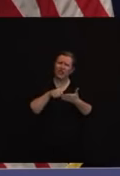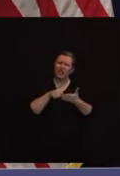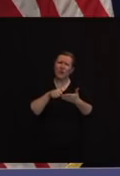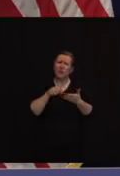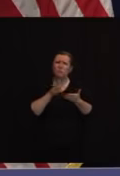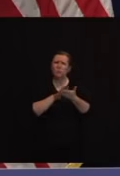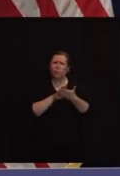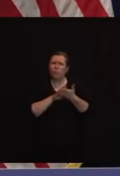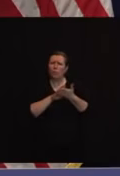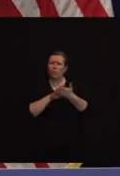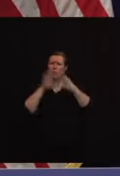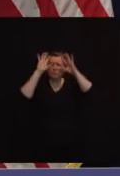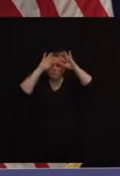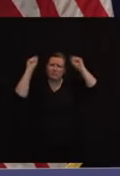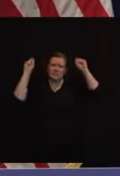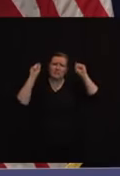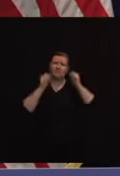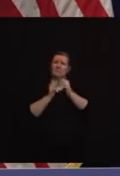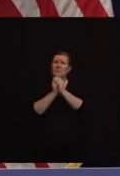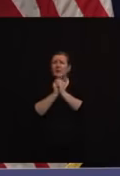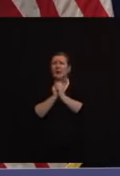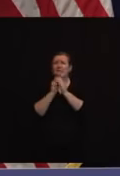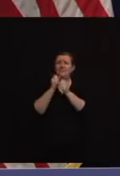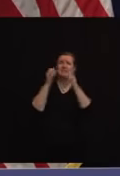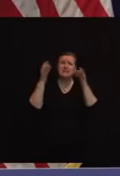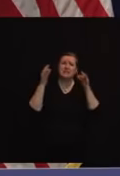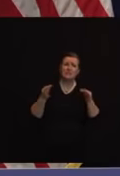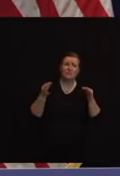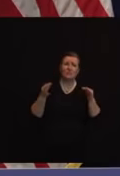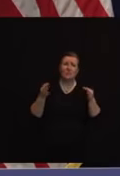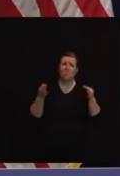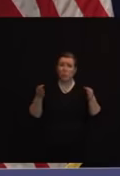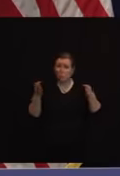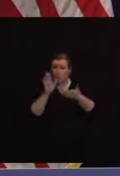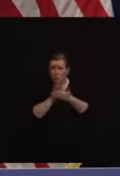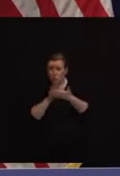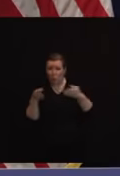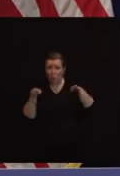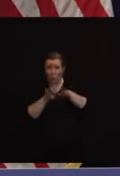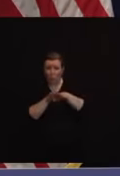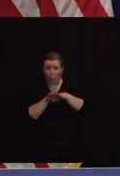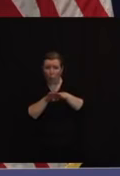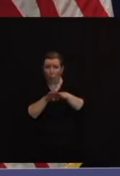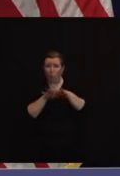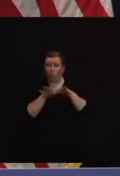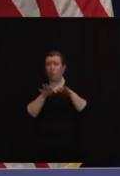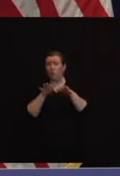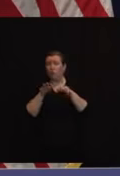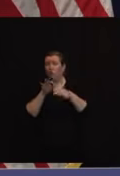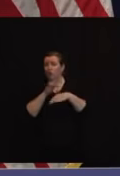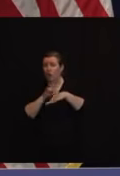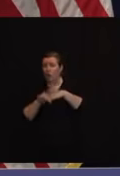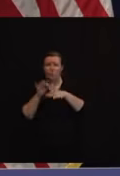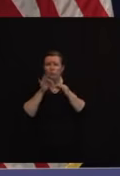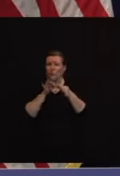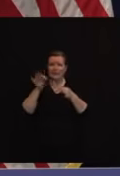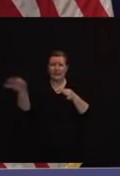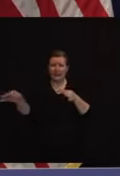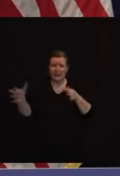could make a decision about closing the schools sooner than later. And the second part of that is Governor Cuomo